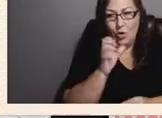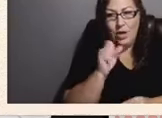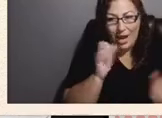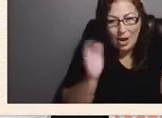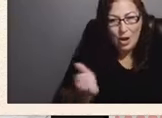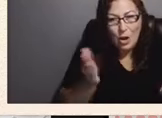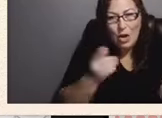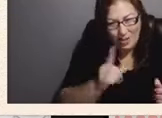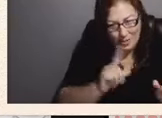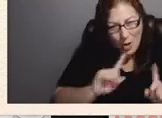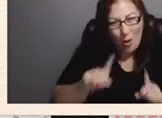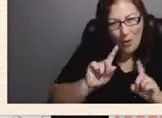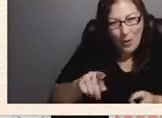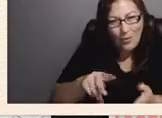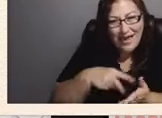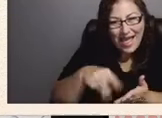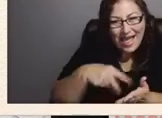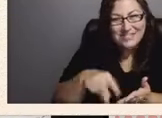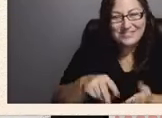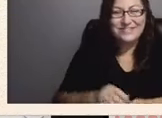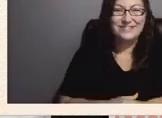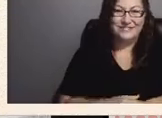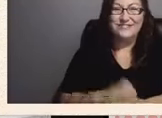that. I dance with them.